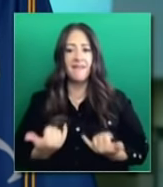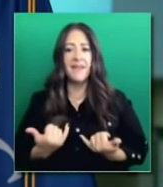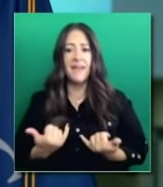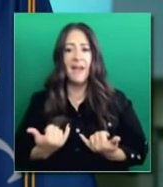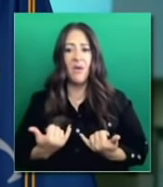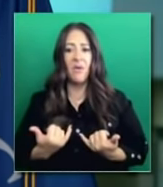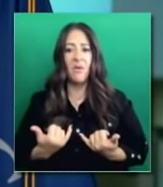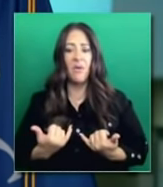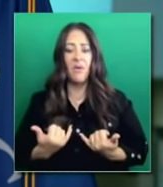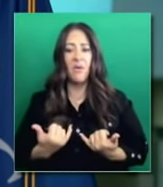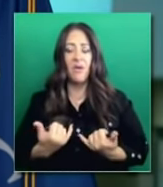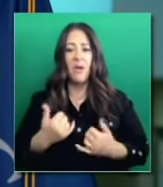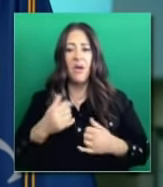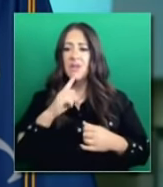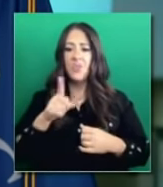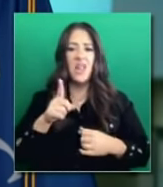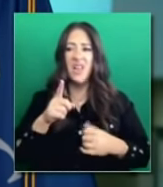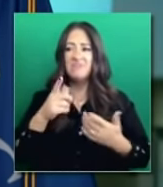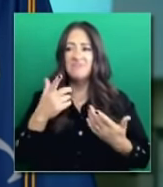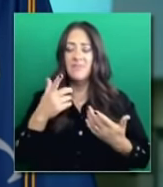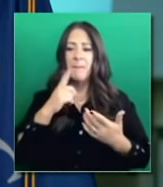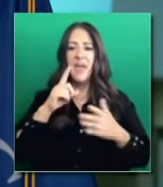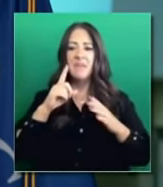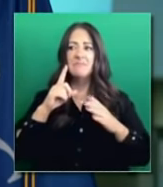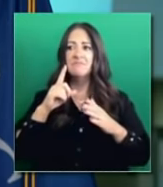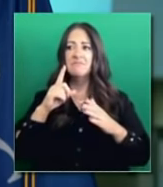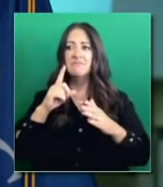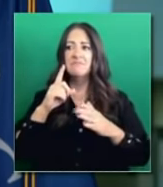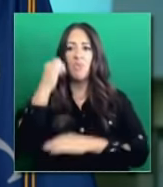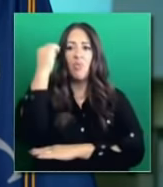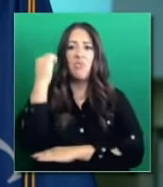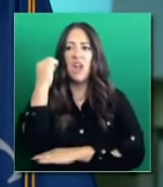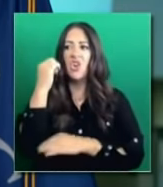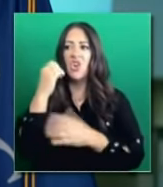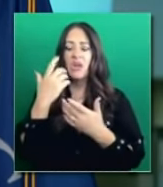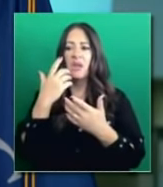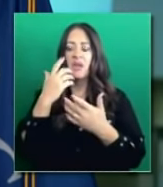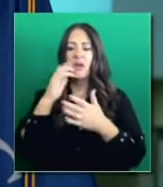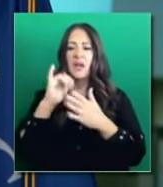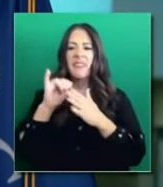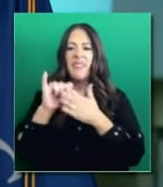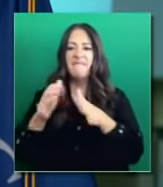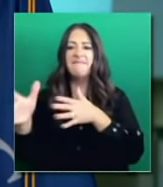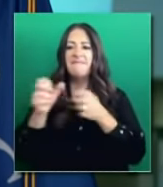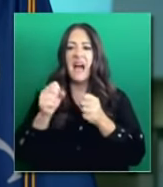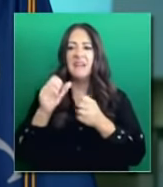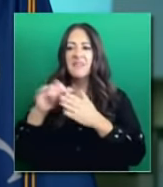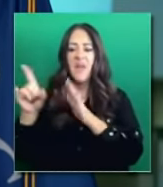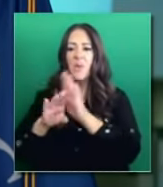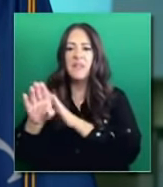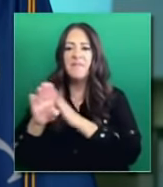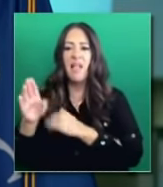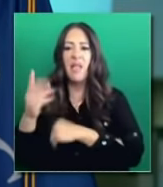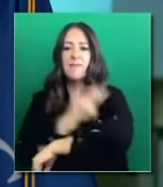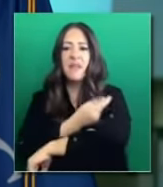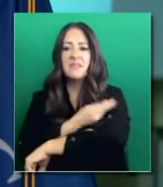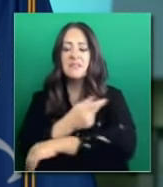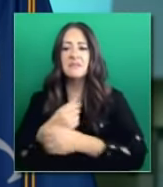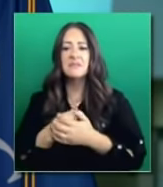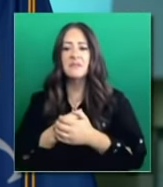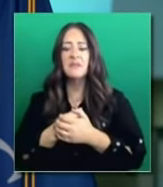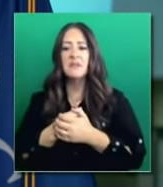effort to vaccinate hundreds of millions of Americans in a very short